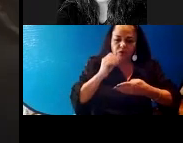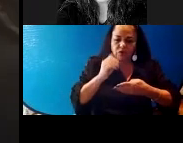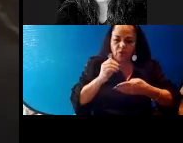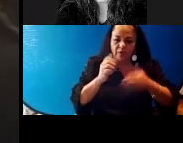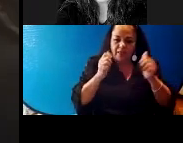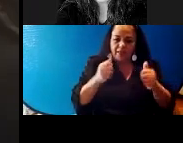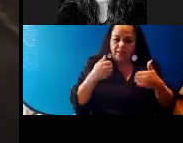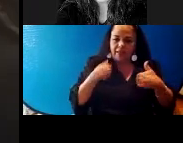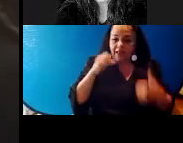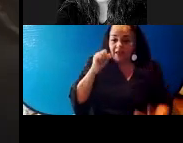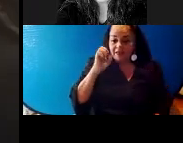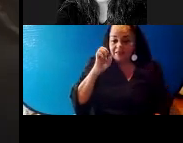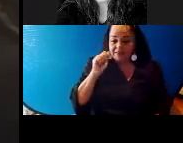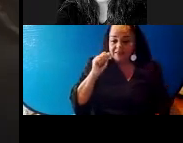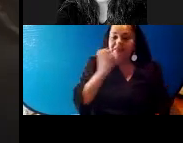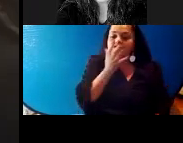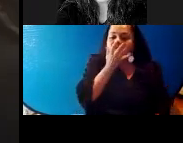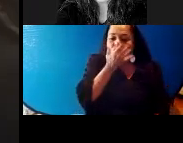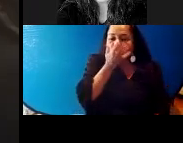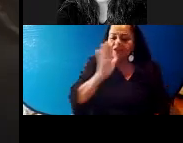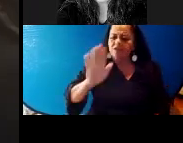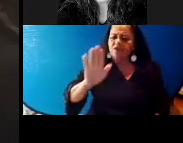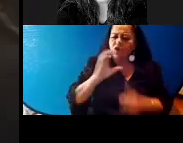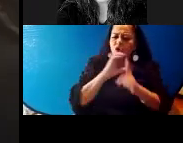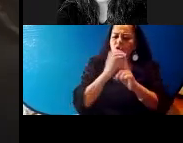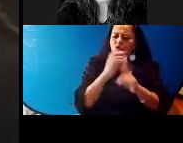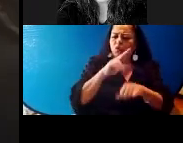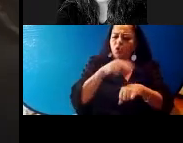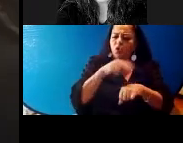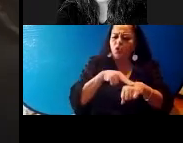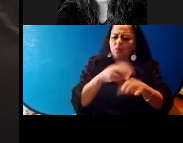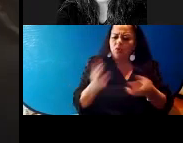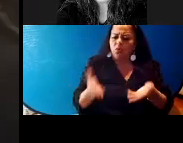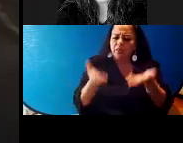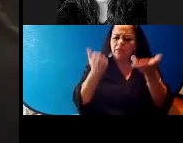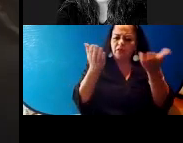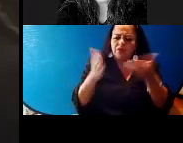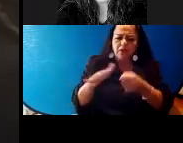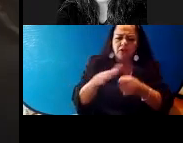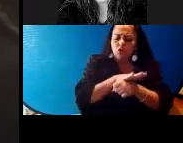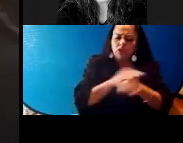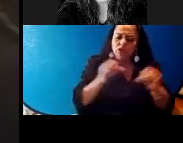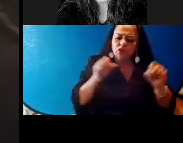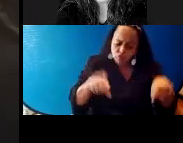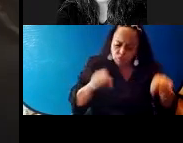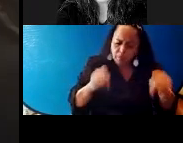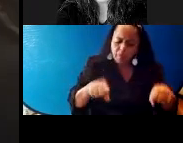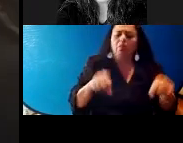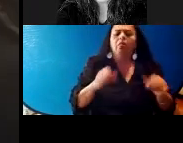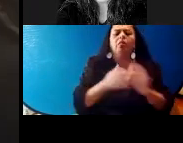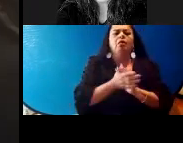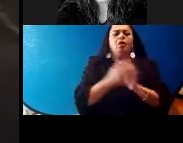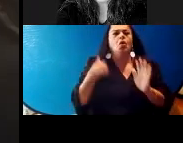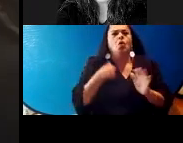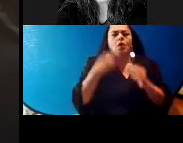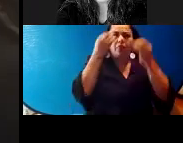sweetgrass as part of their cultural norms. And so just lift this up as this is totally doable, right? I think we think